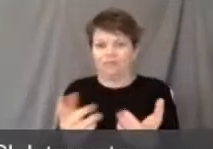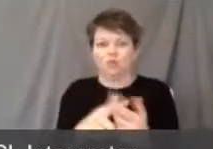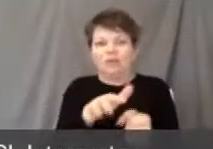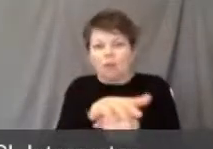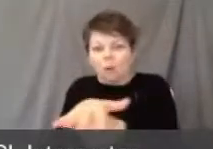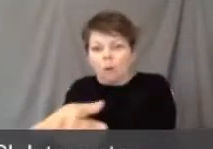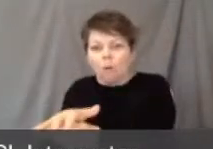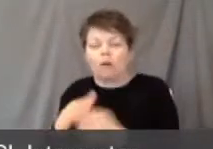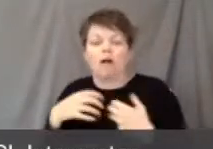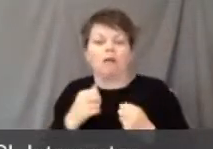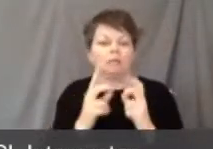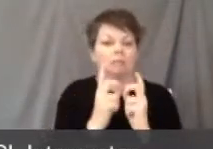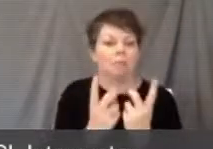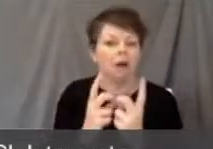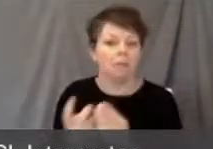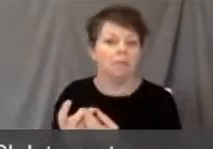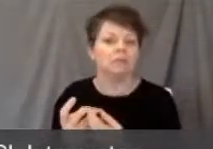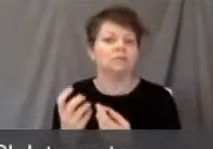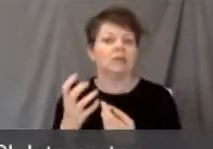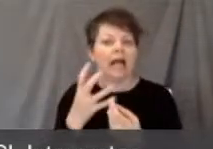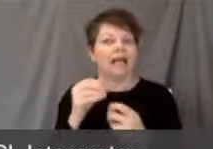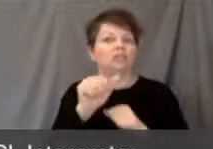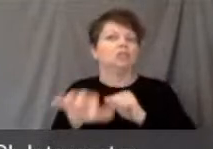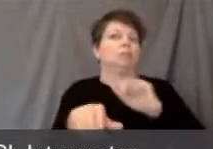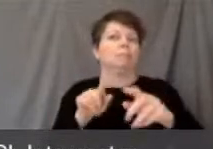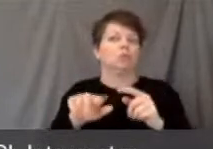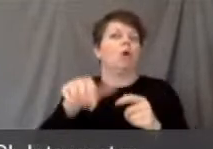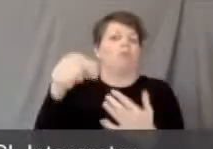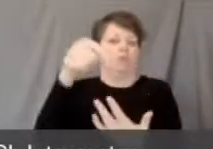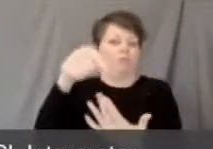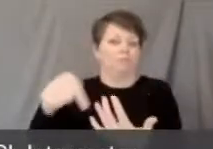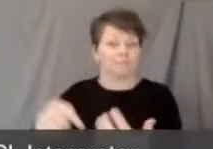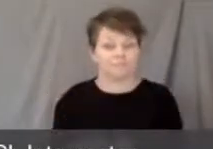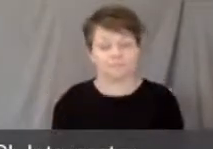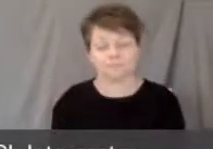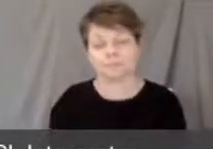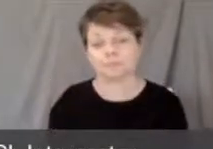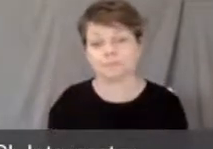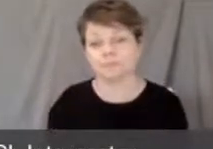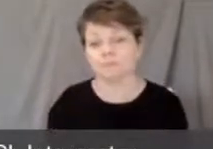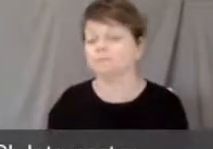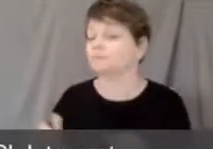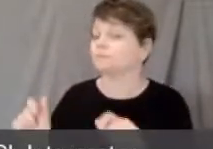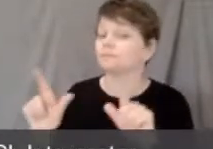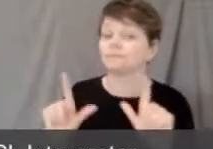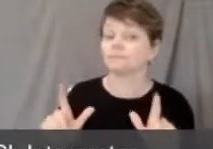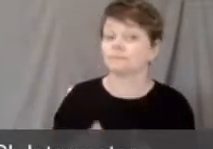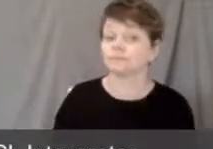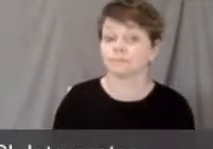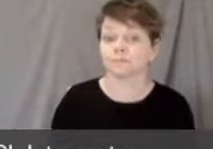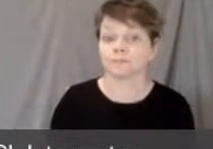departments and other places to give the vaccines. Slide.